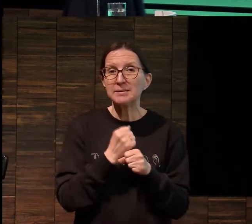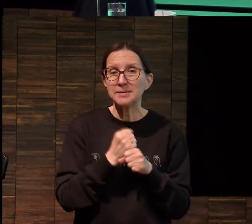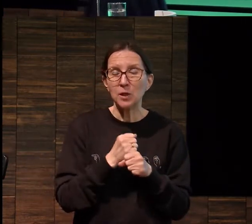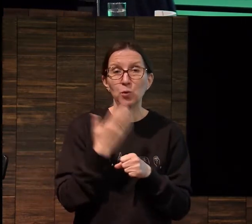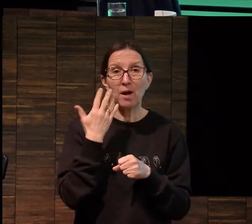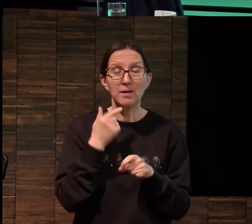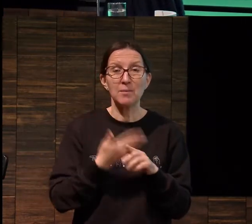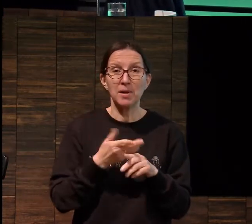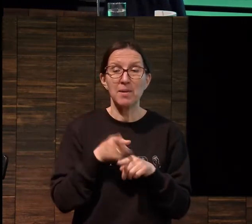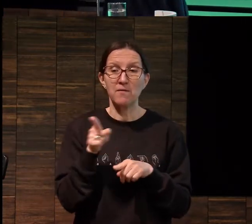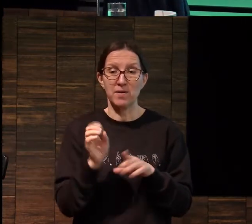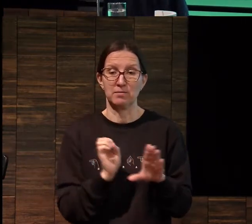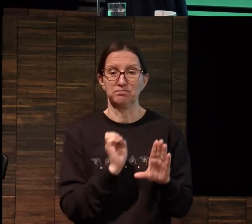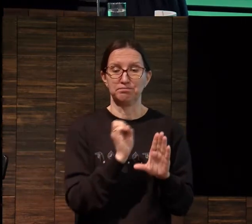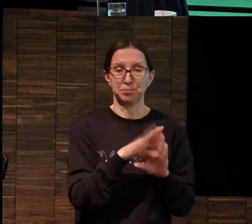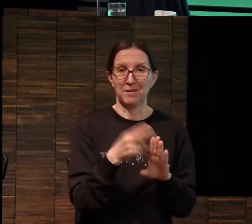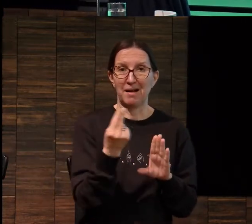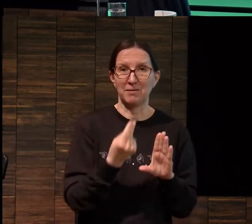by users.